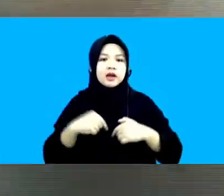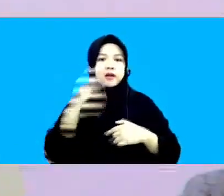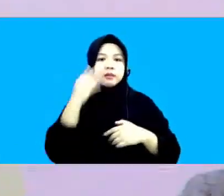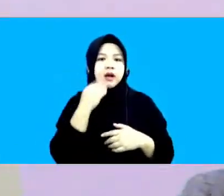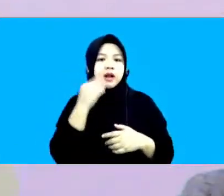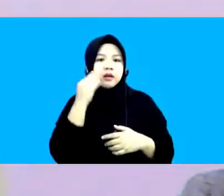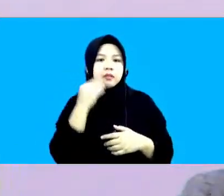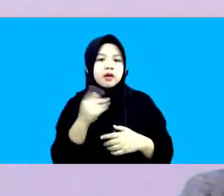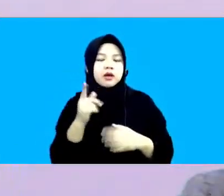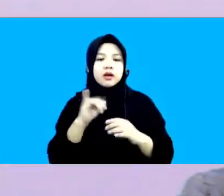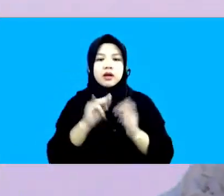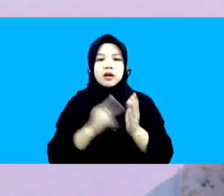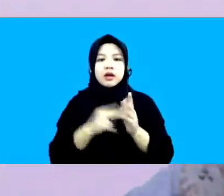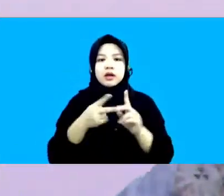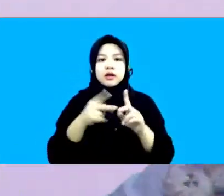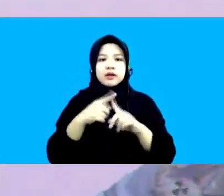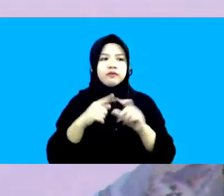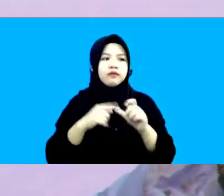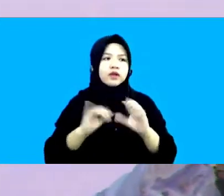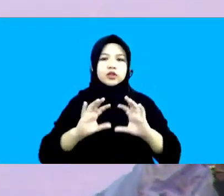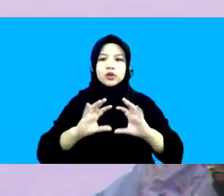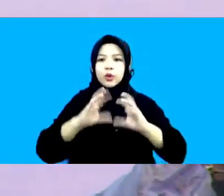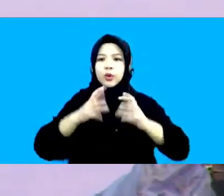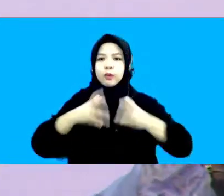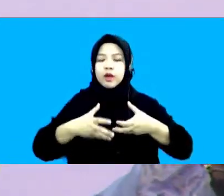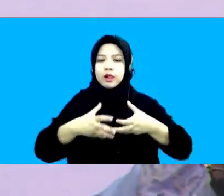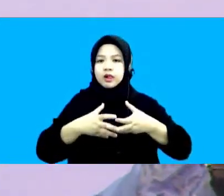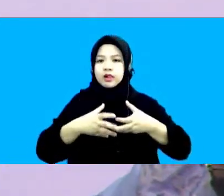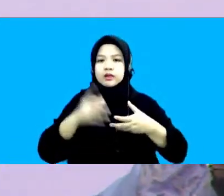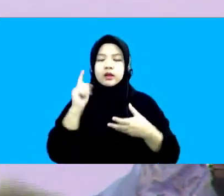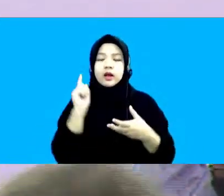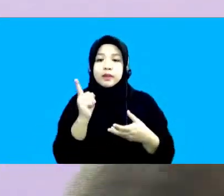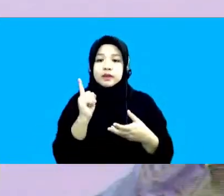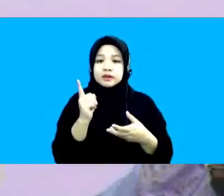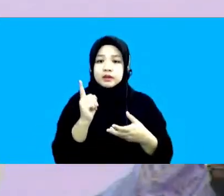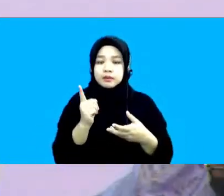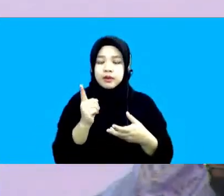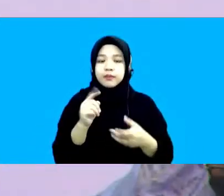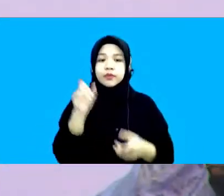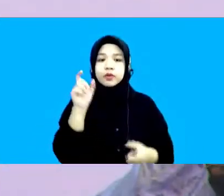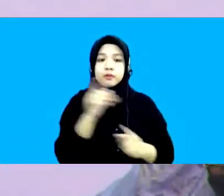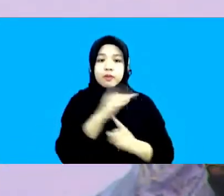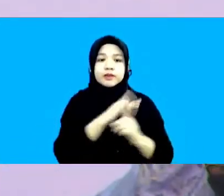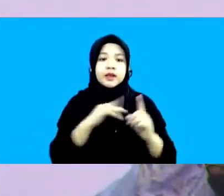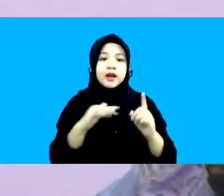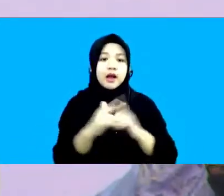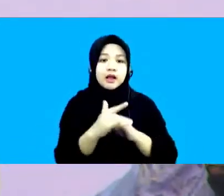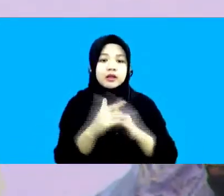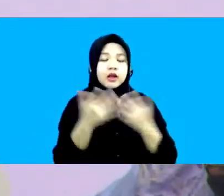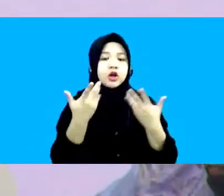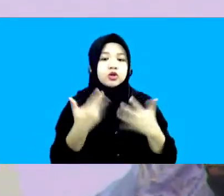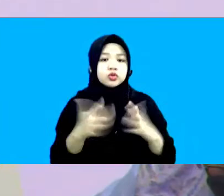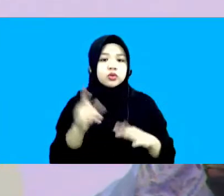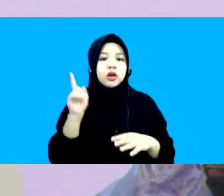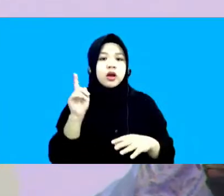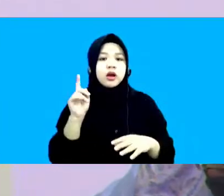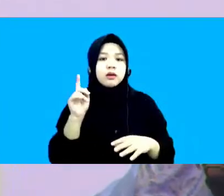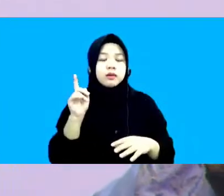be compensated with this unemployment benefit. But what happened with countries